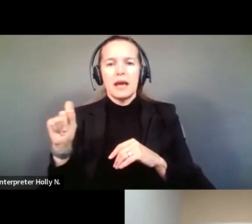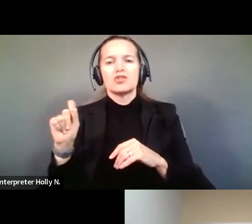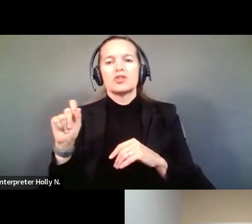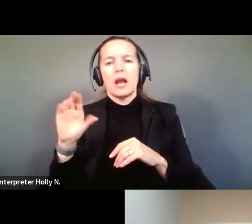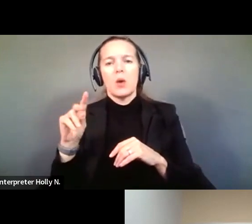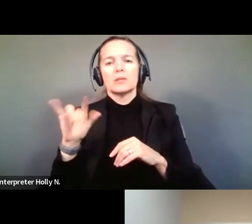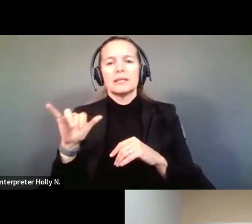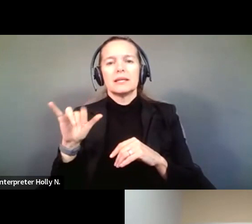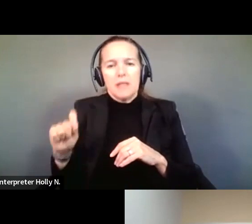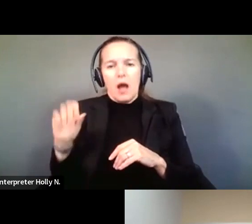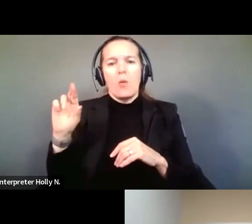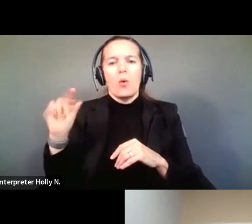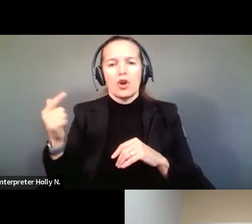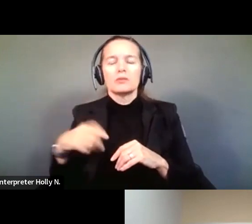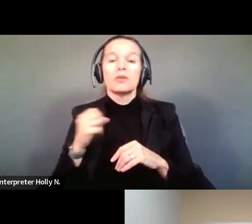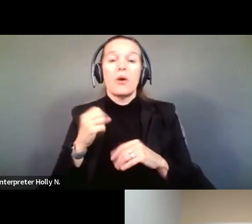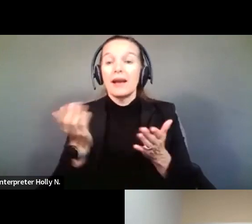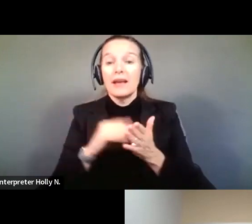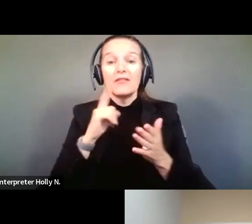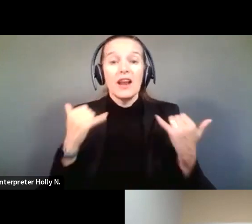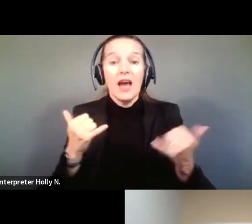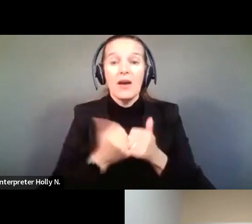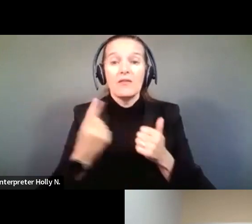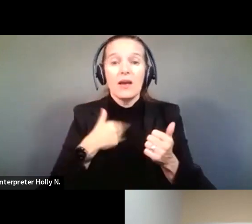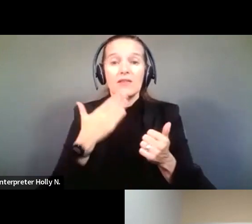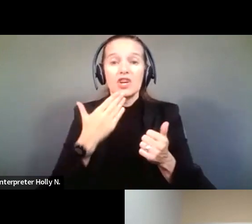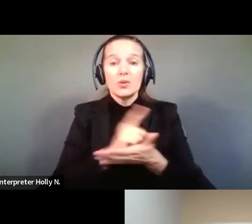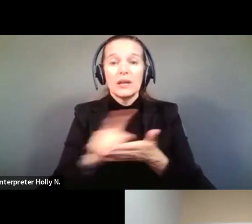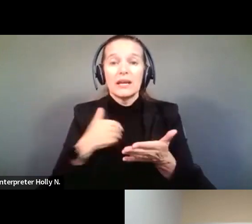publicaffairs@sonoma-county.org. So anyway, for now, please everybody have a good week,